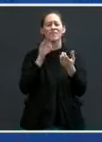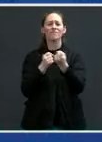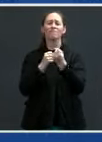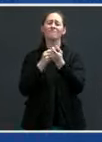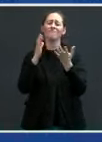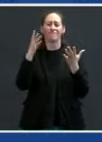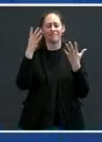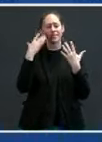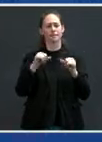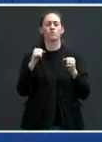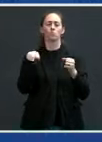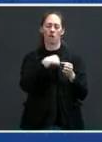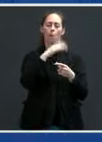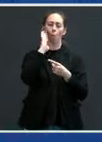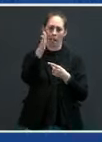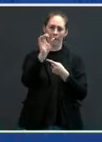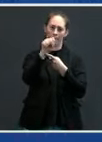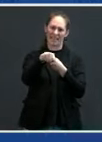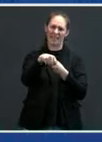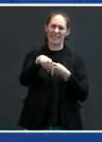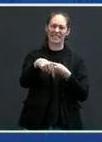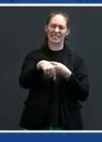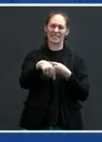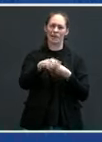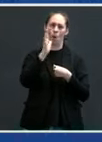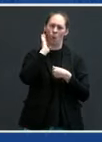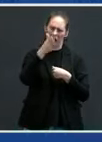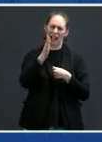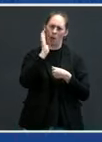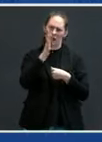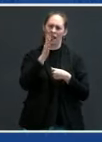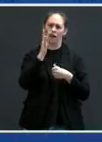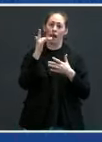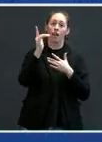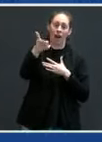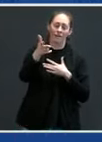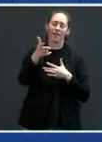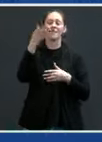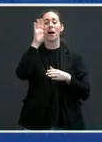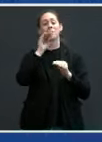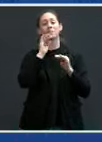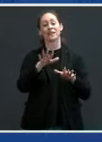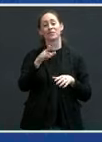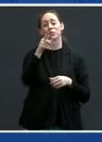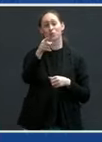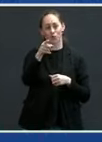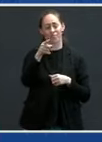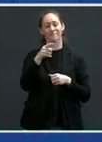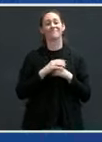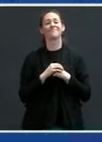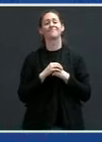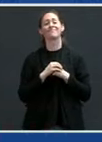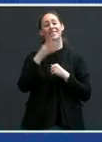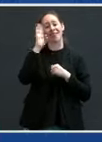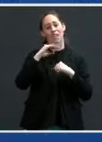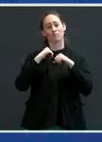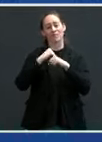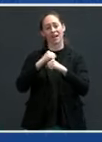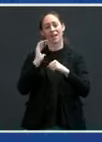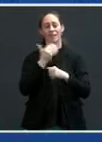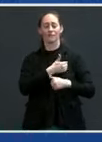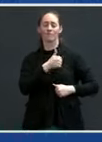beat this, beat it sooner than later. May God bless you all, and may God protect our troops. Thank you for your time. Mr. President,